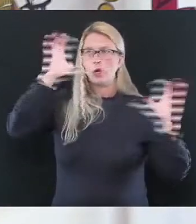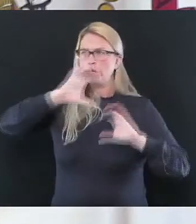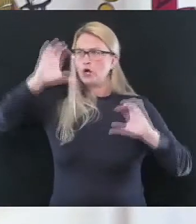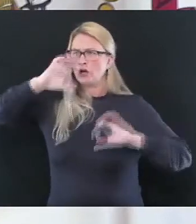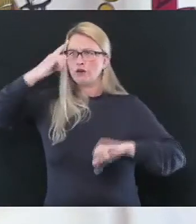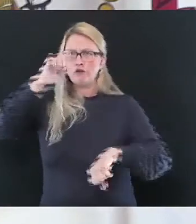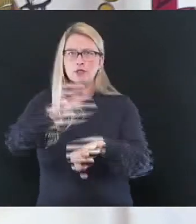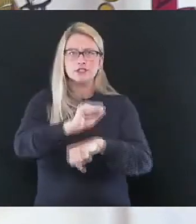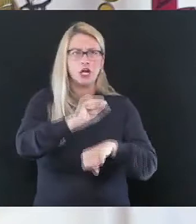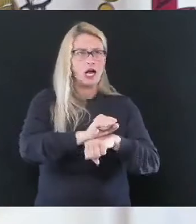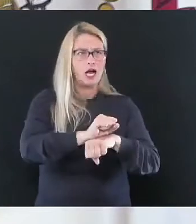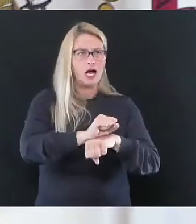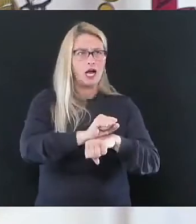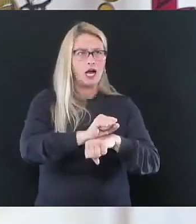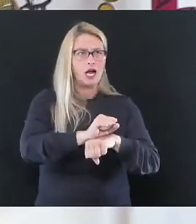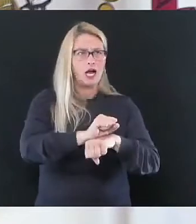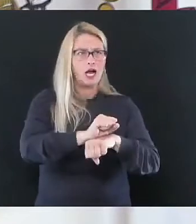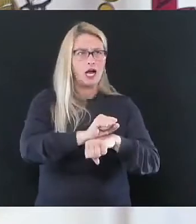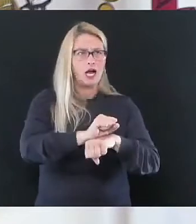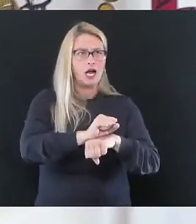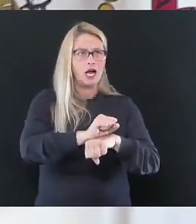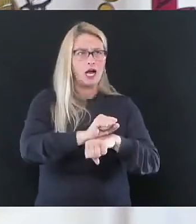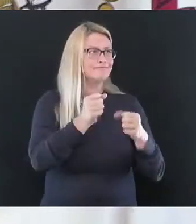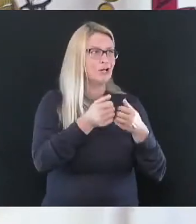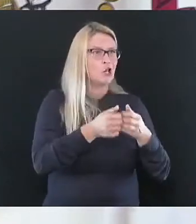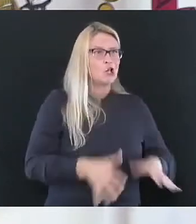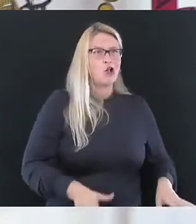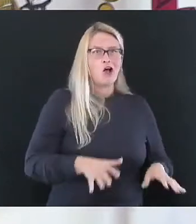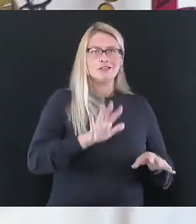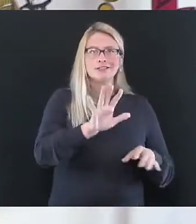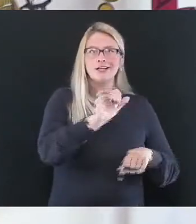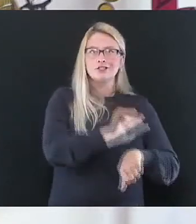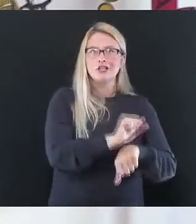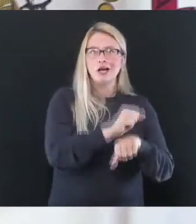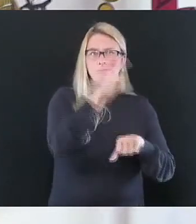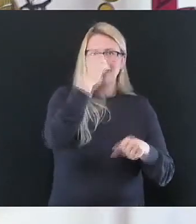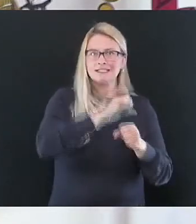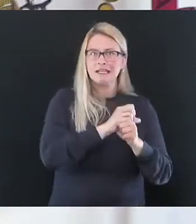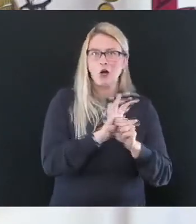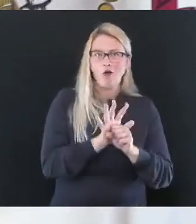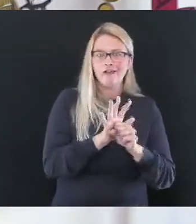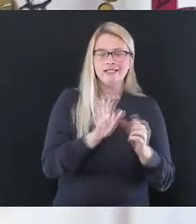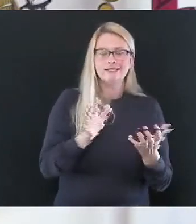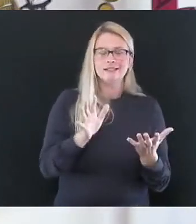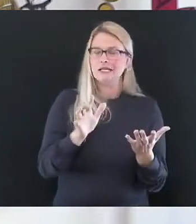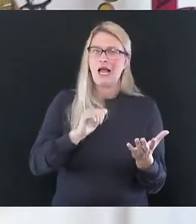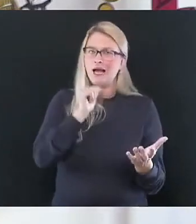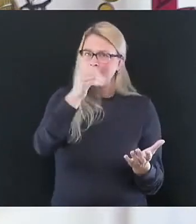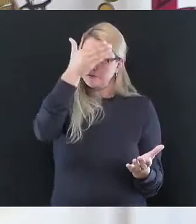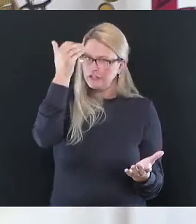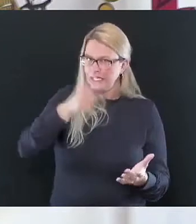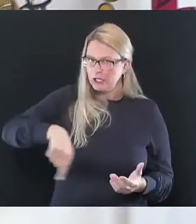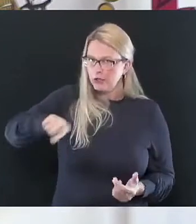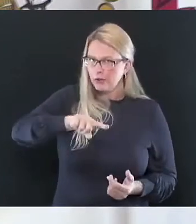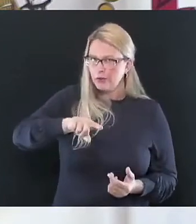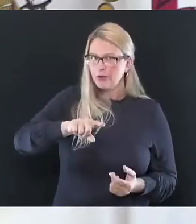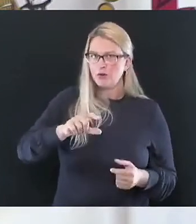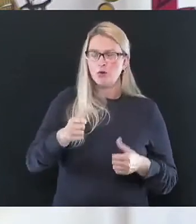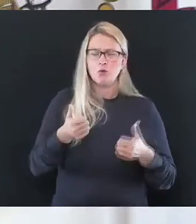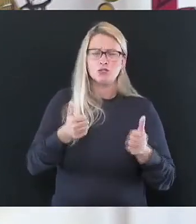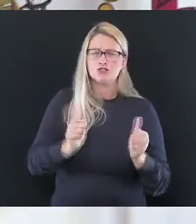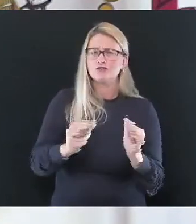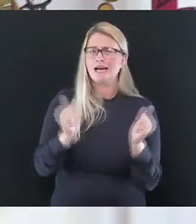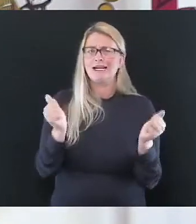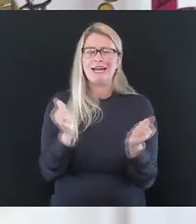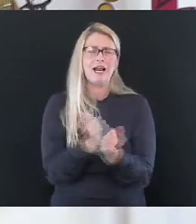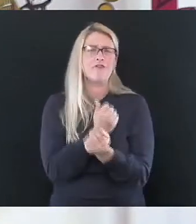lost their jobs because of this terrible pandemic, we won't forget you, and we'll try any